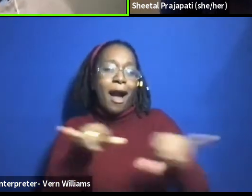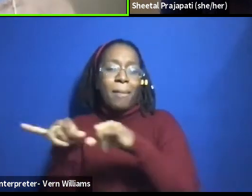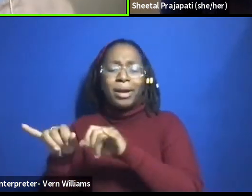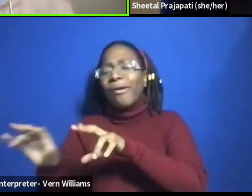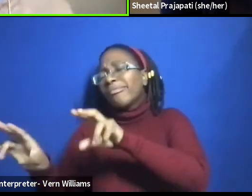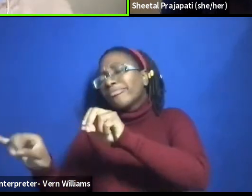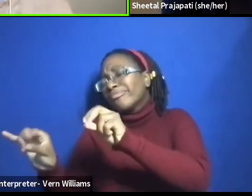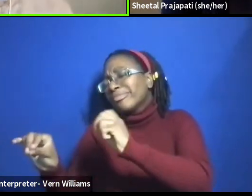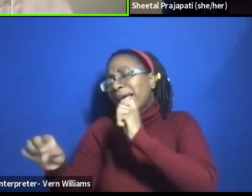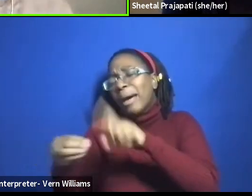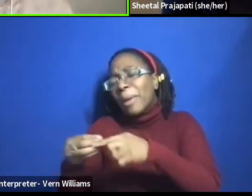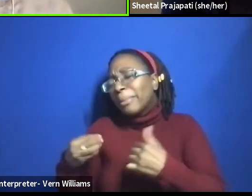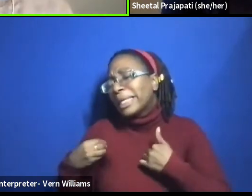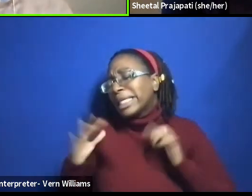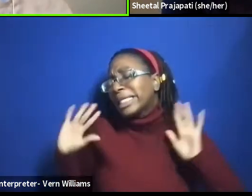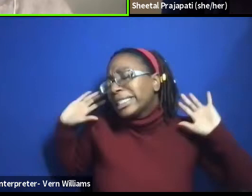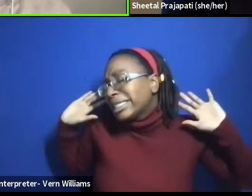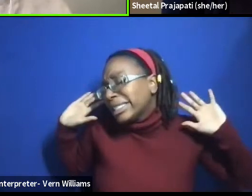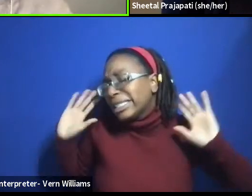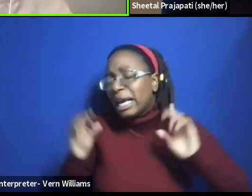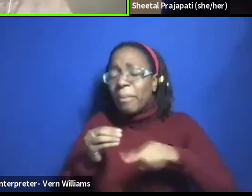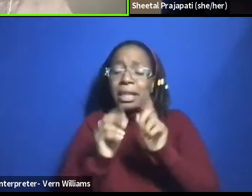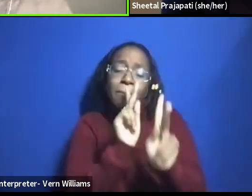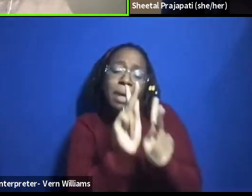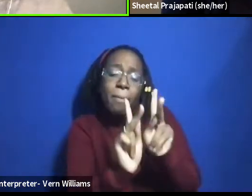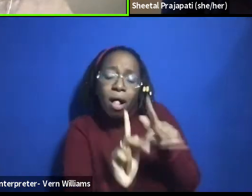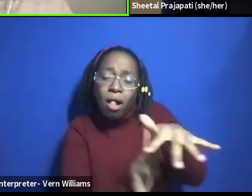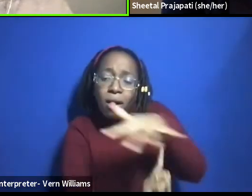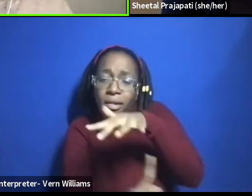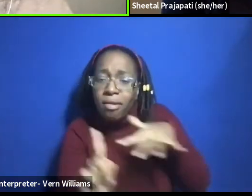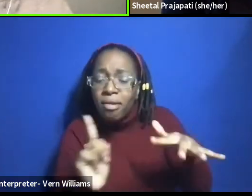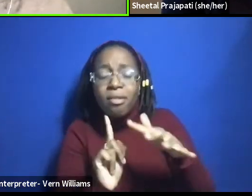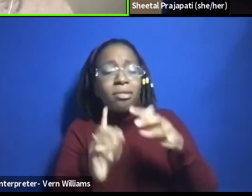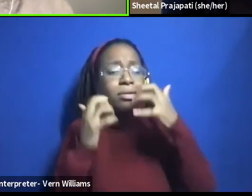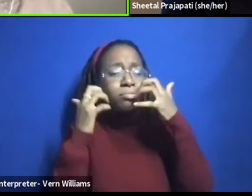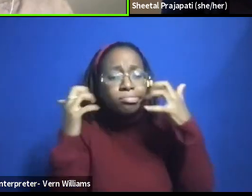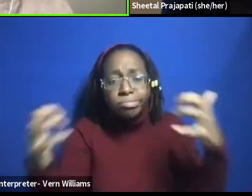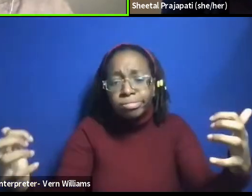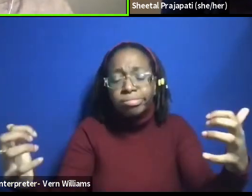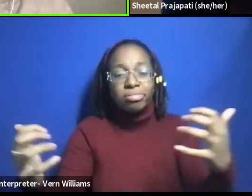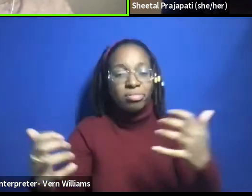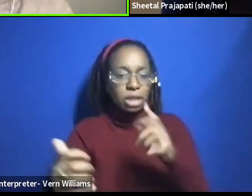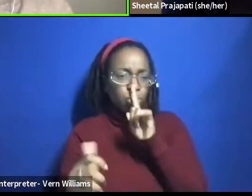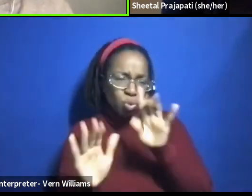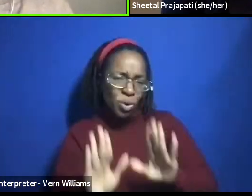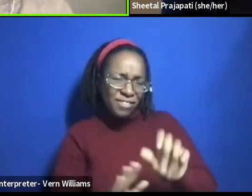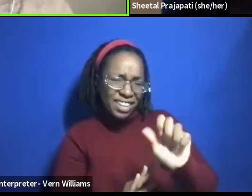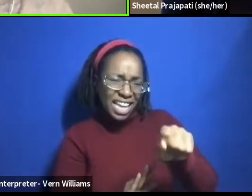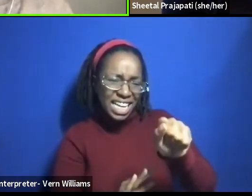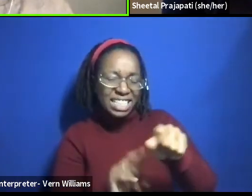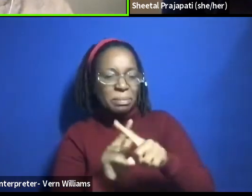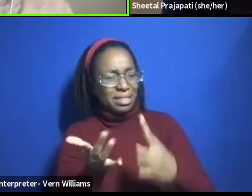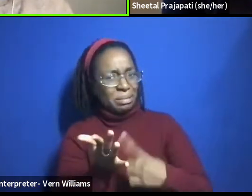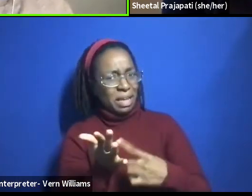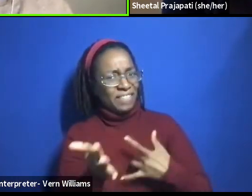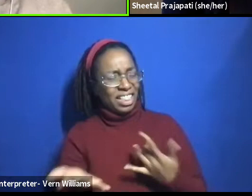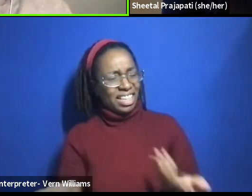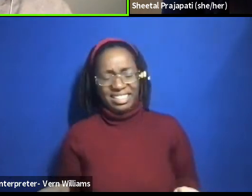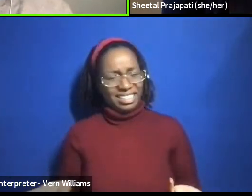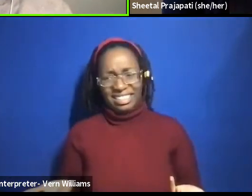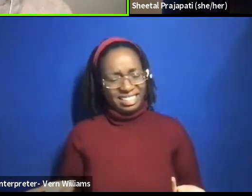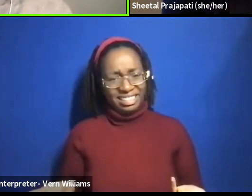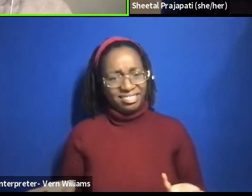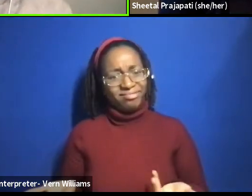no, it's not about me. You know, it's about people, you know, right. it's a really wonderful thing. But sometimes I feel like, you know, but you really need